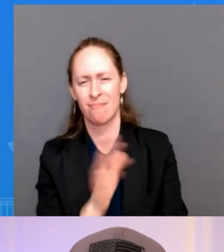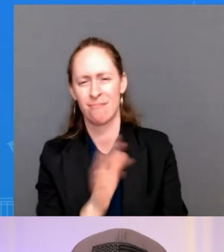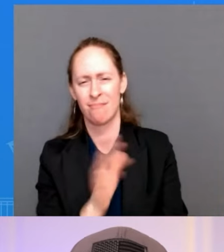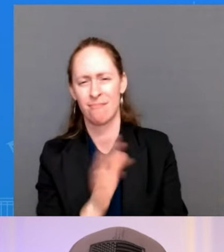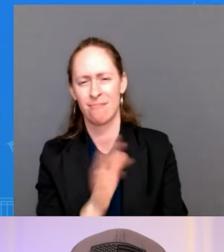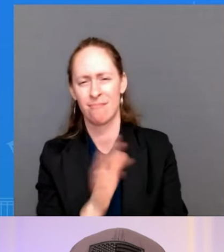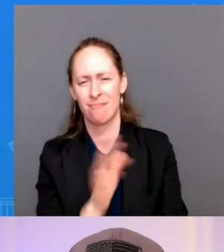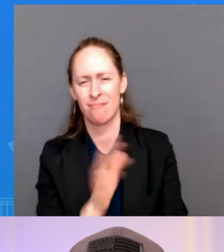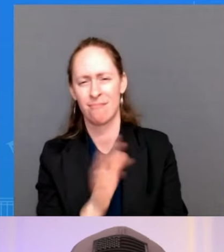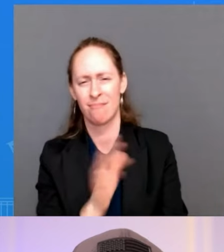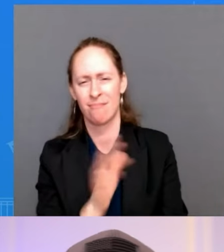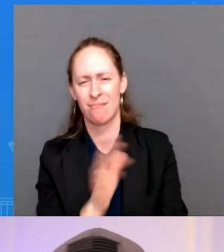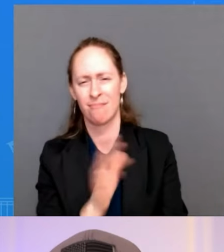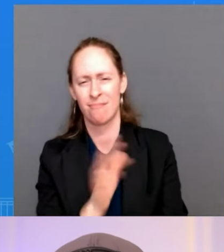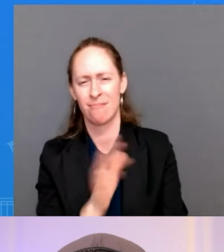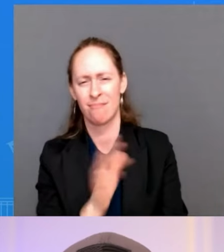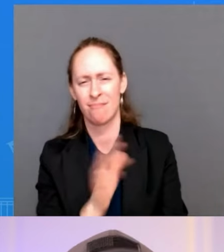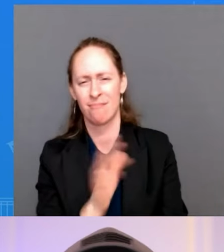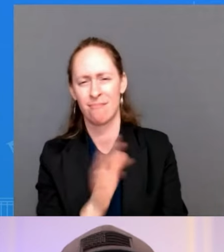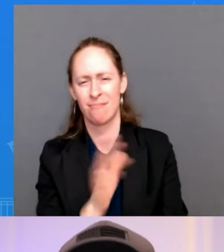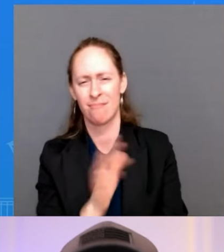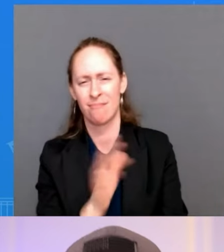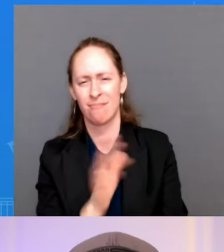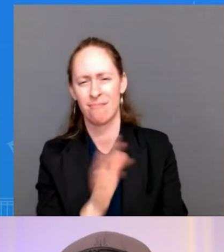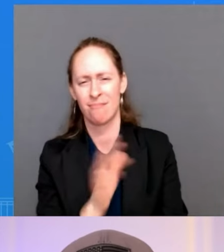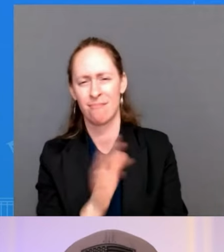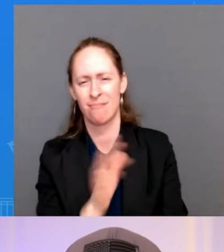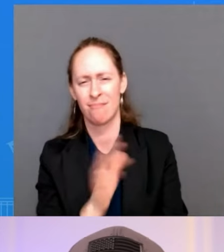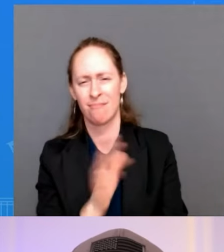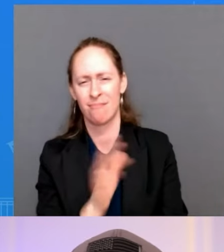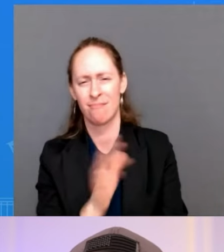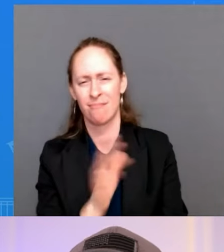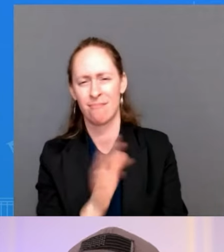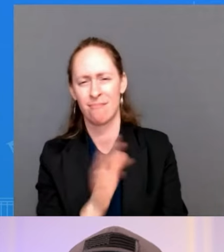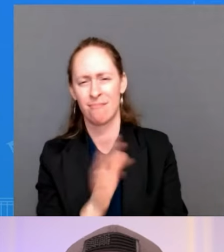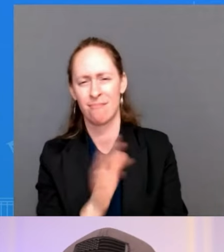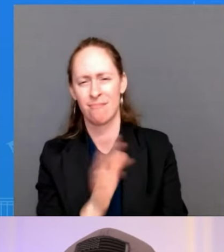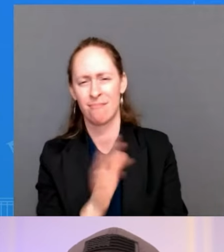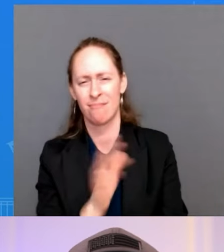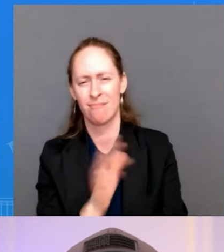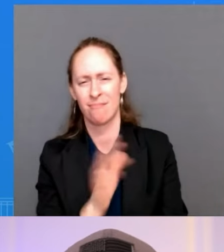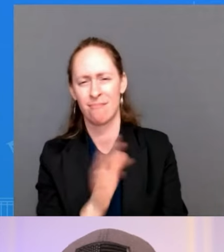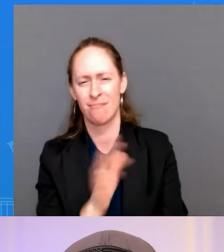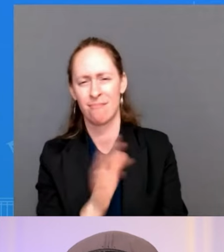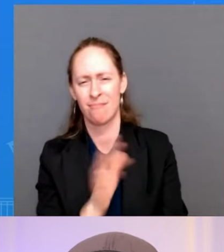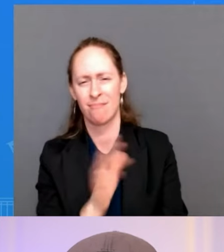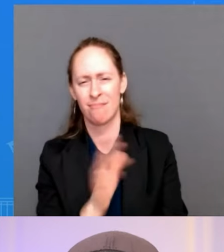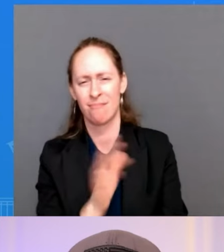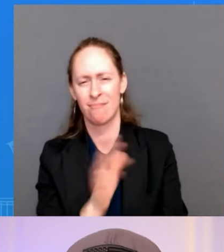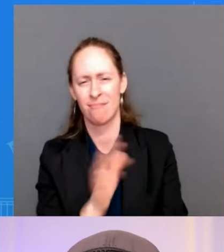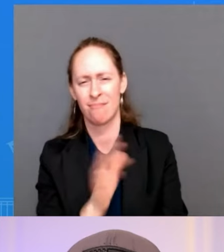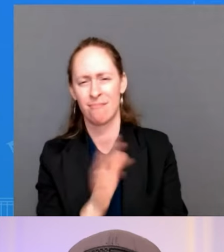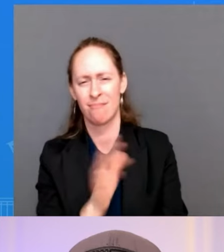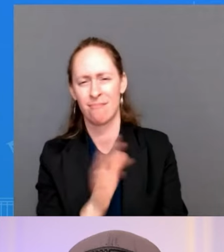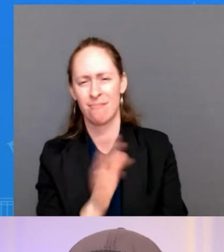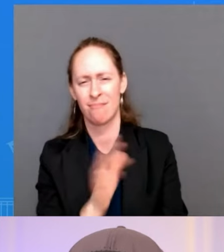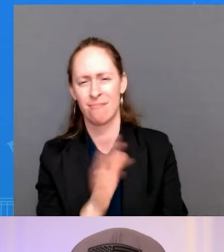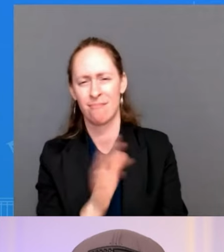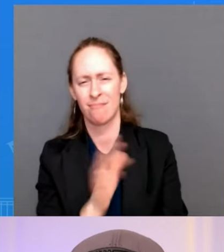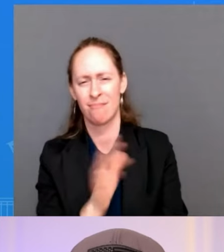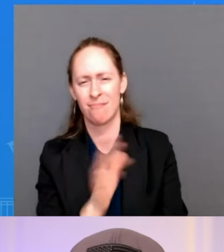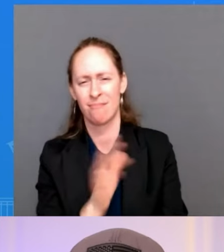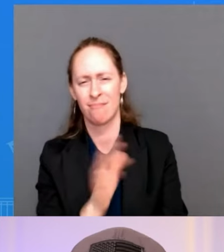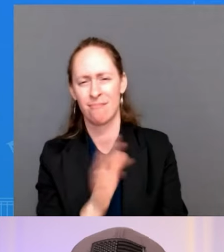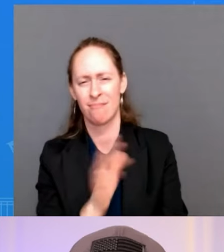matter of a few years. But we're not going to talk about all that because it's cheaper, right? All this stuff's cheaper. it's always proposed to us that something's cheaper in the